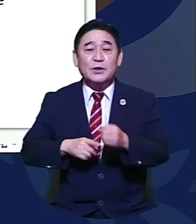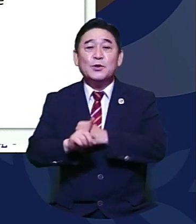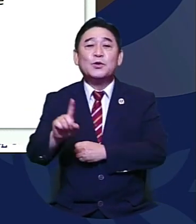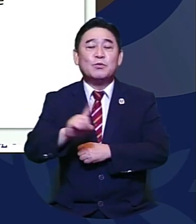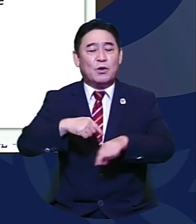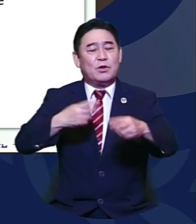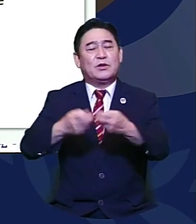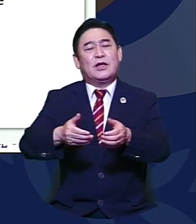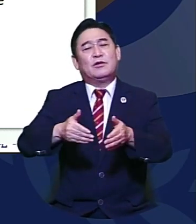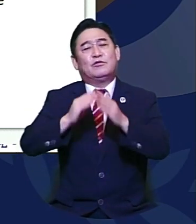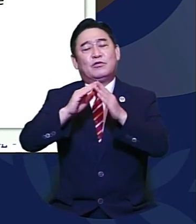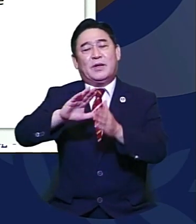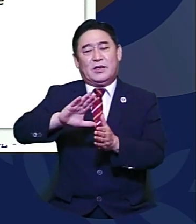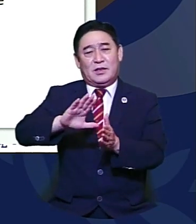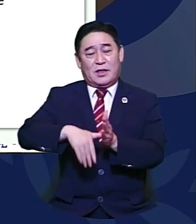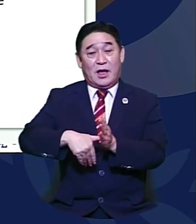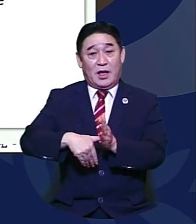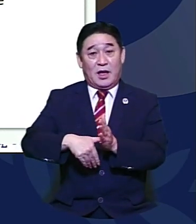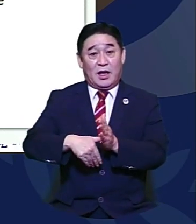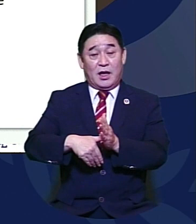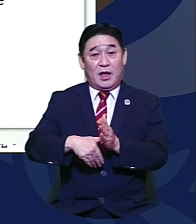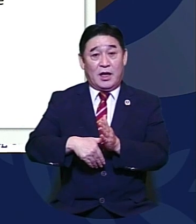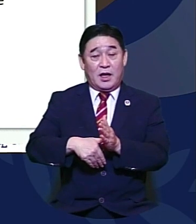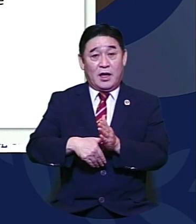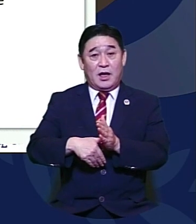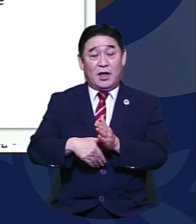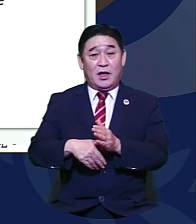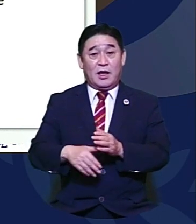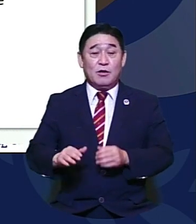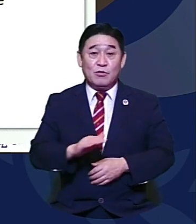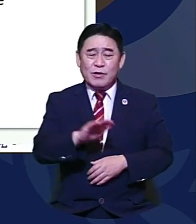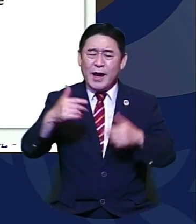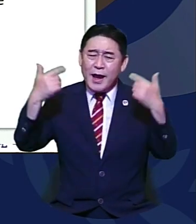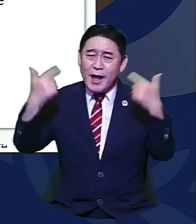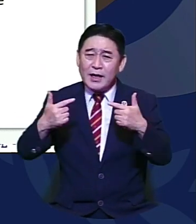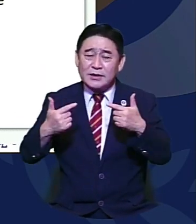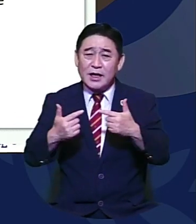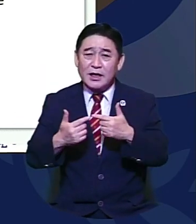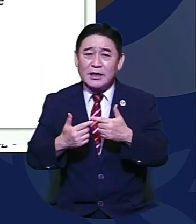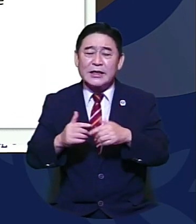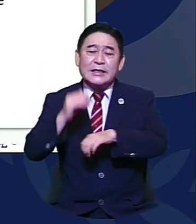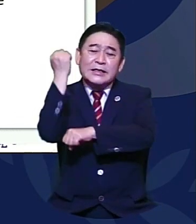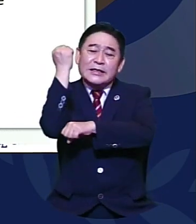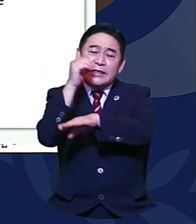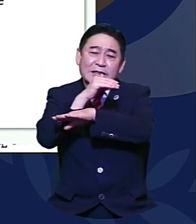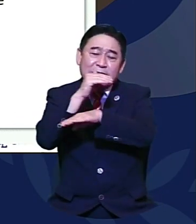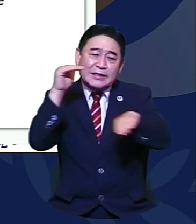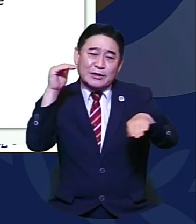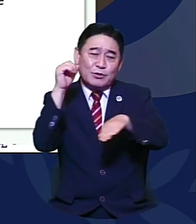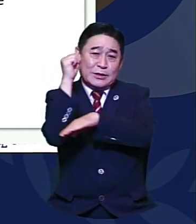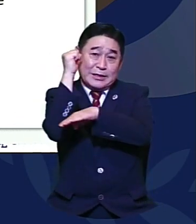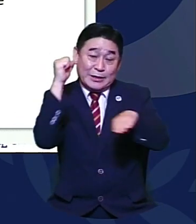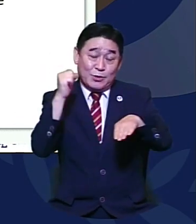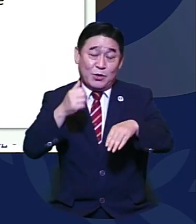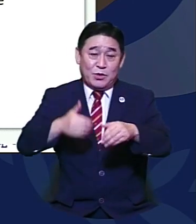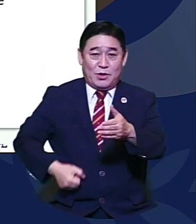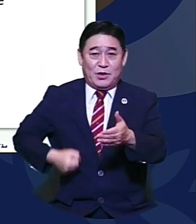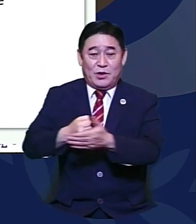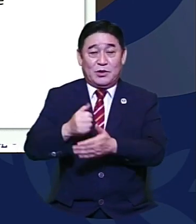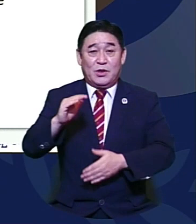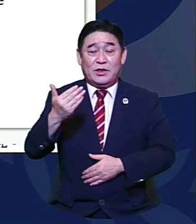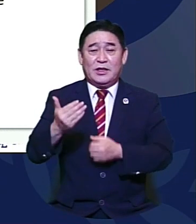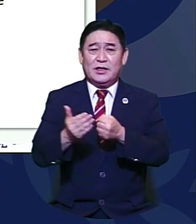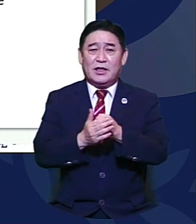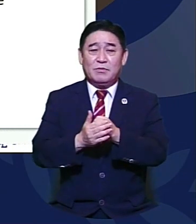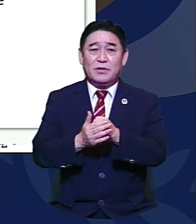policy, any policy, we always set up some kind of milestone and set up some kind of quantitative goals. And why?